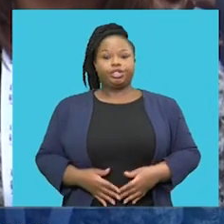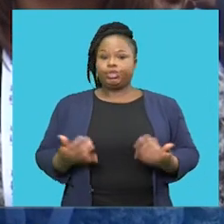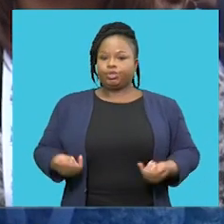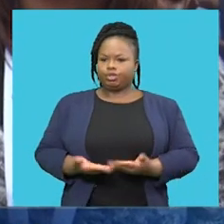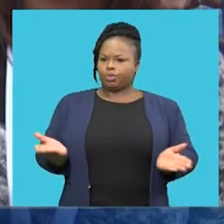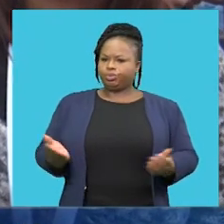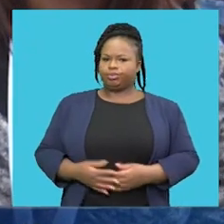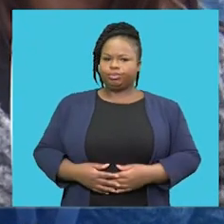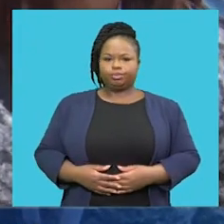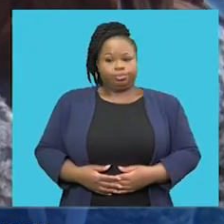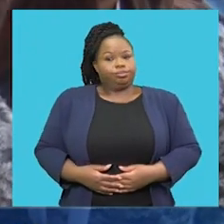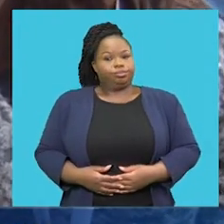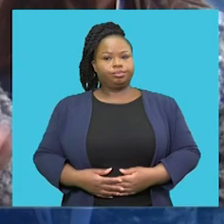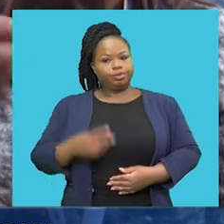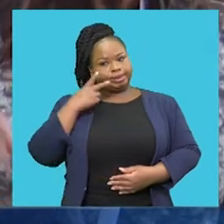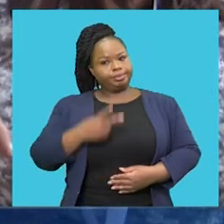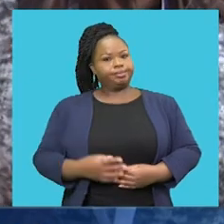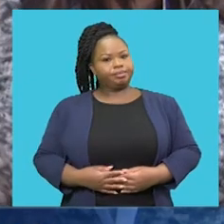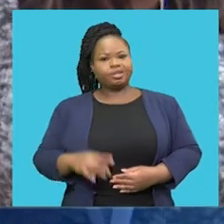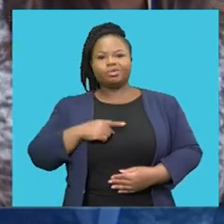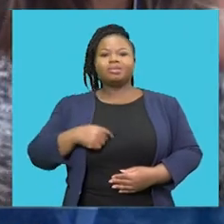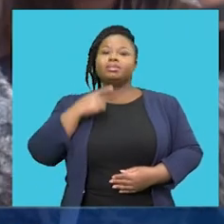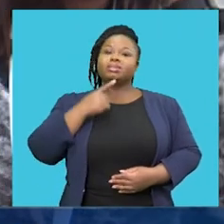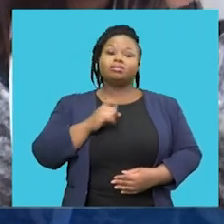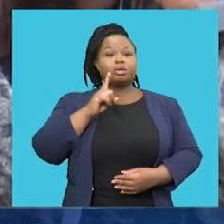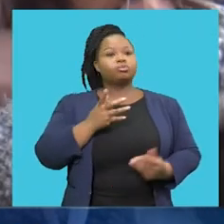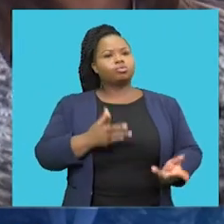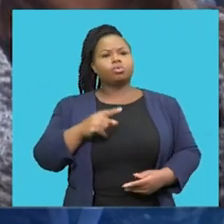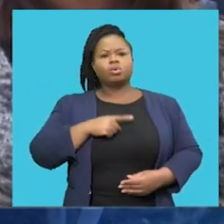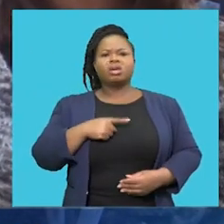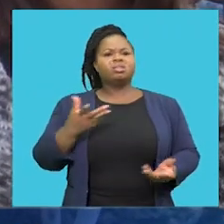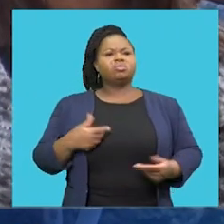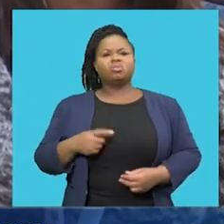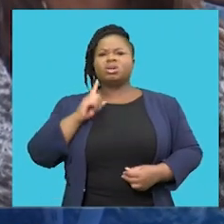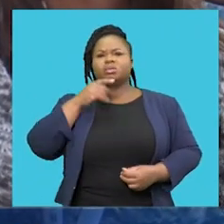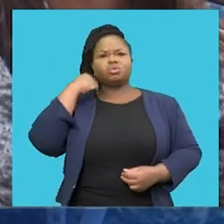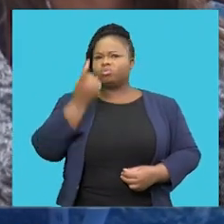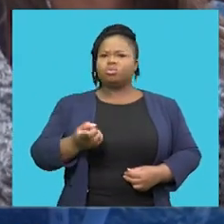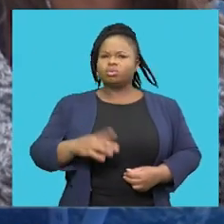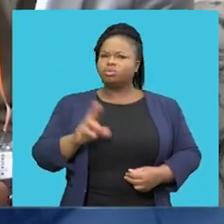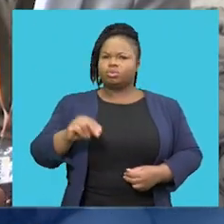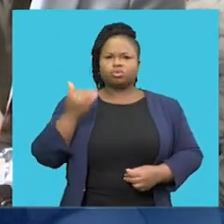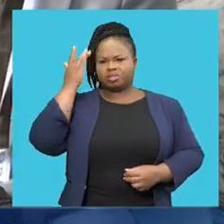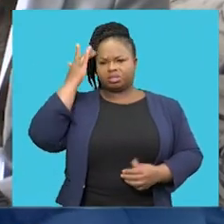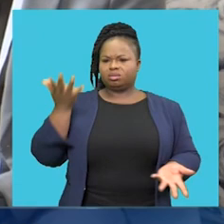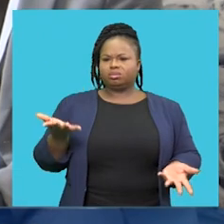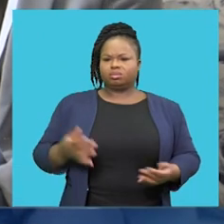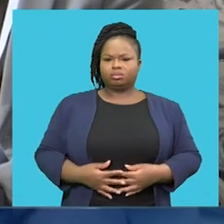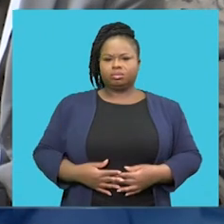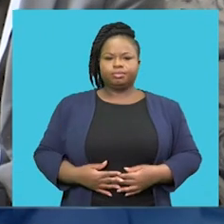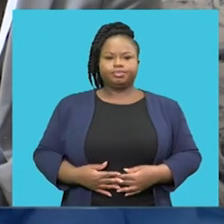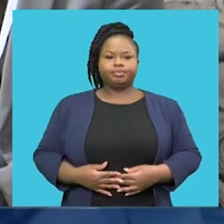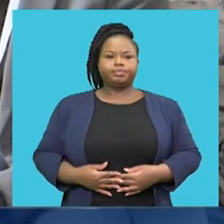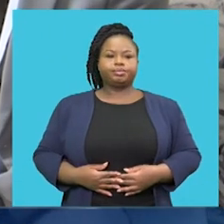launch. You see? So that is why I'm asking this, because to answer me tomorrow doesn't make any sense.